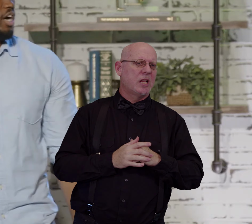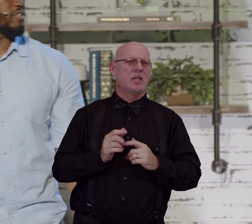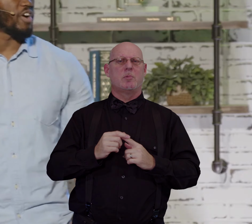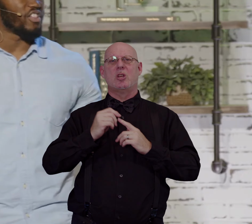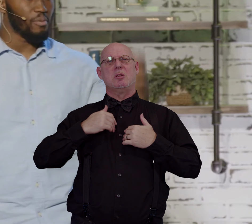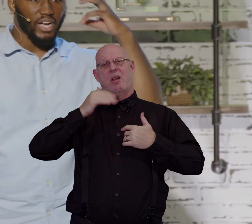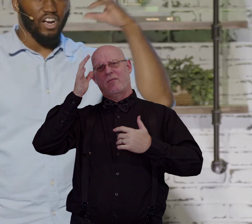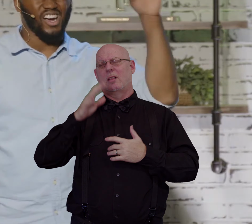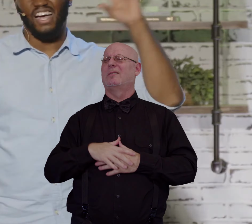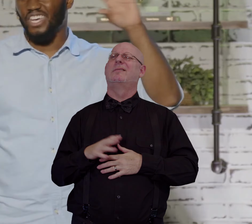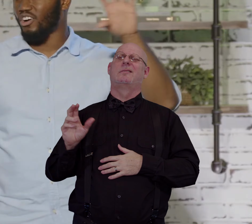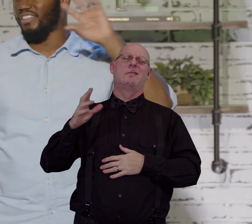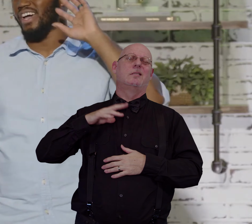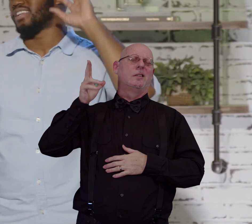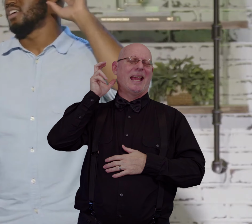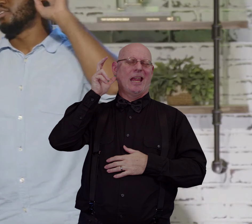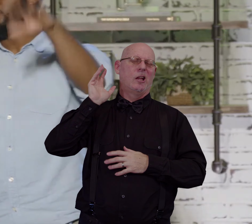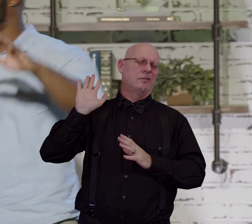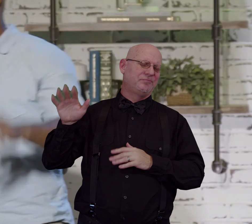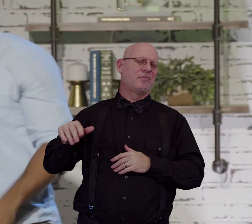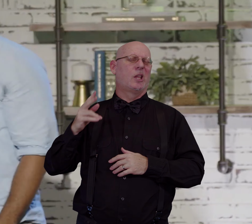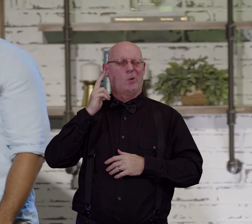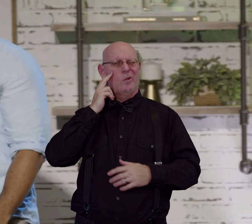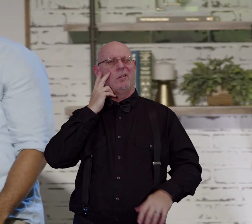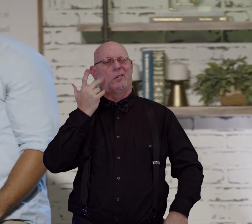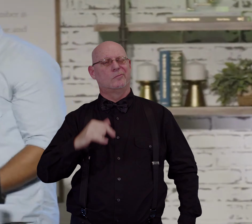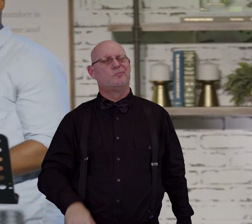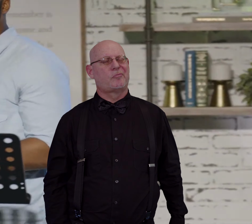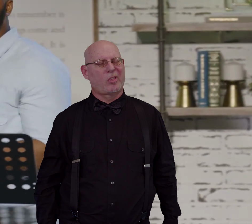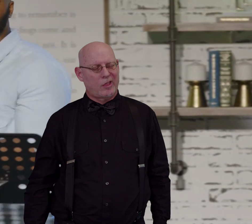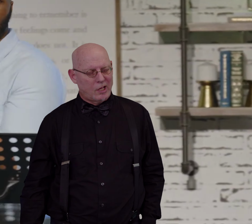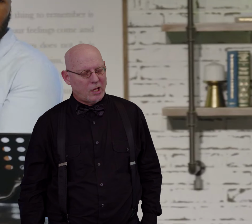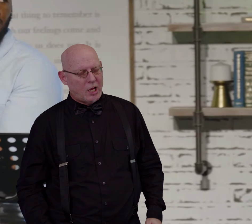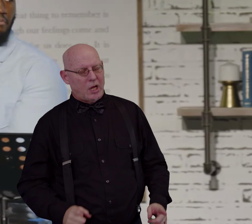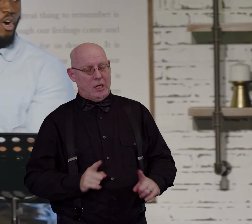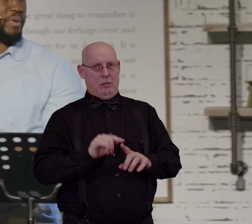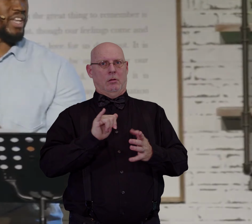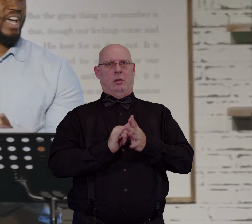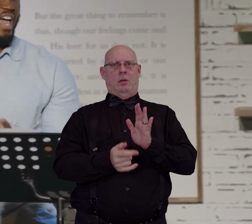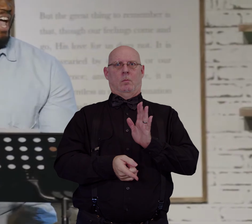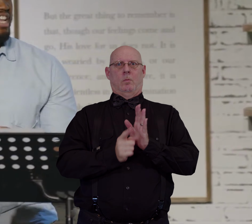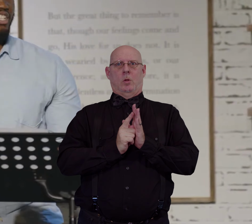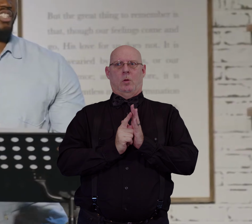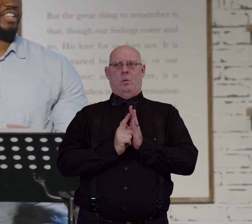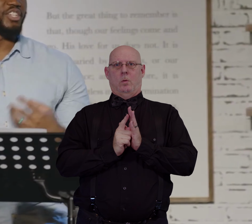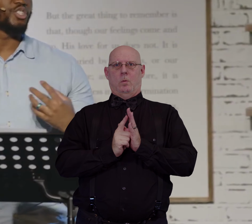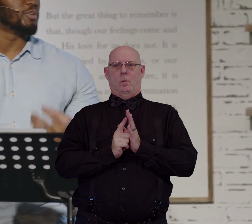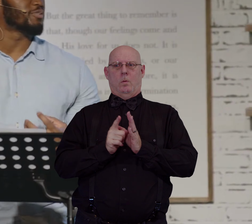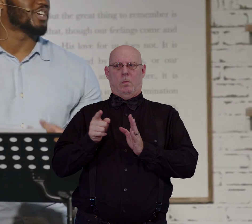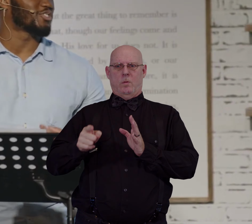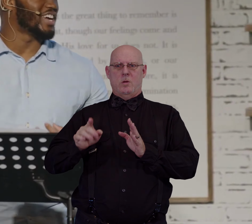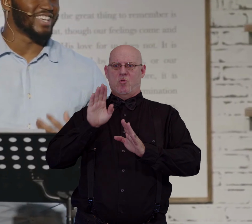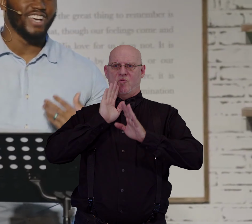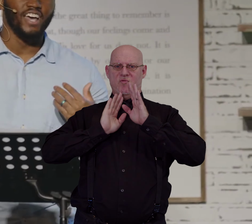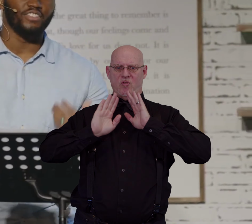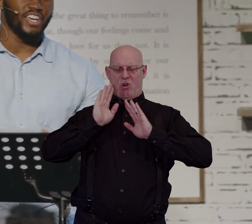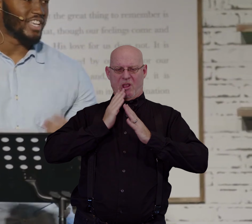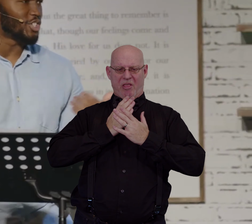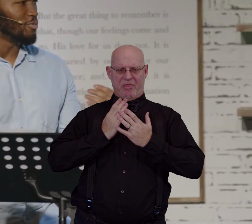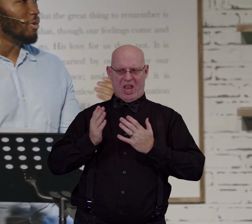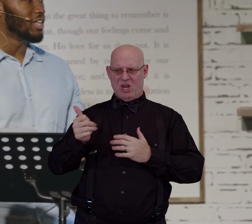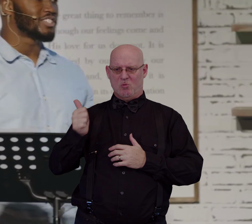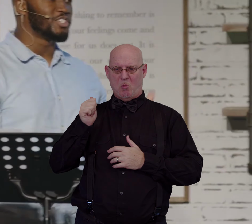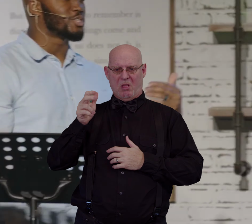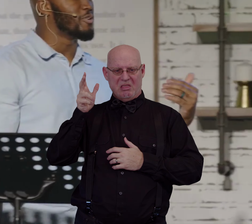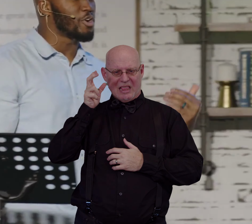being a younger father, I'm like, all right, I hear all that, we'll see about that. Until you're in the moment, and it's just like, this is the most frustrating thing,